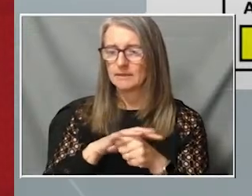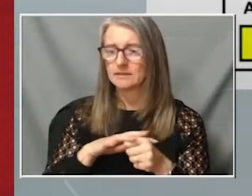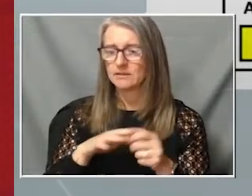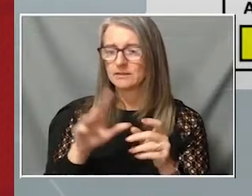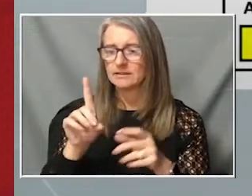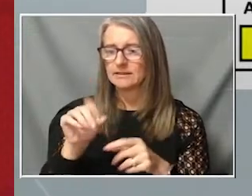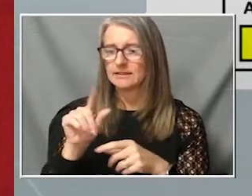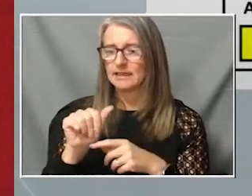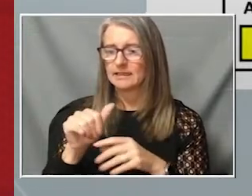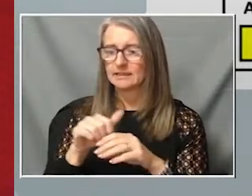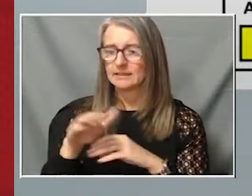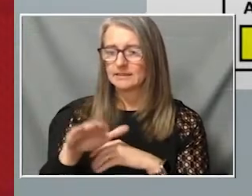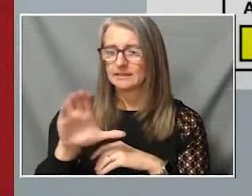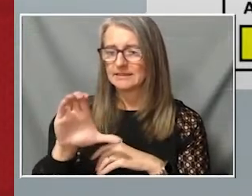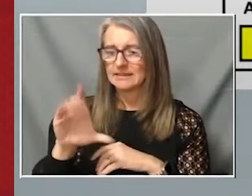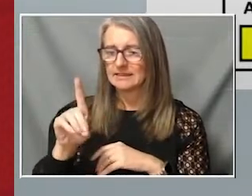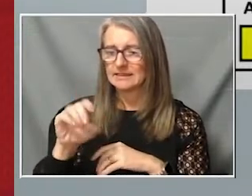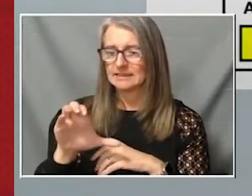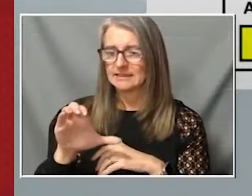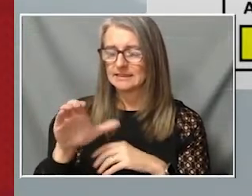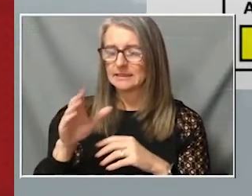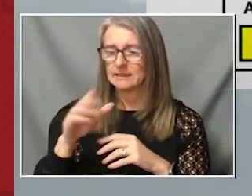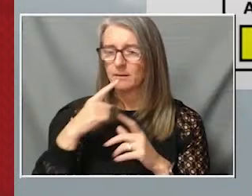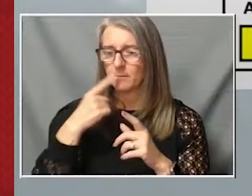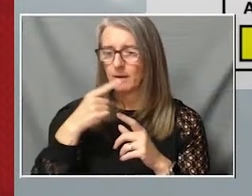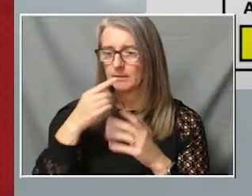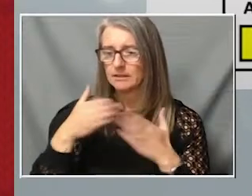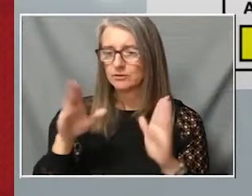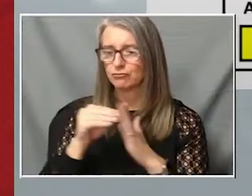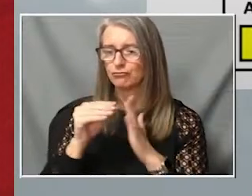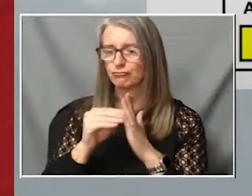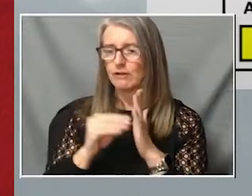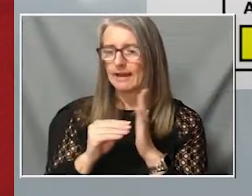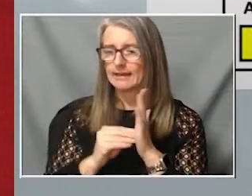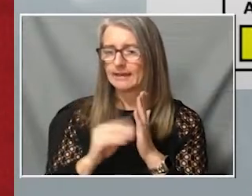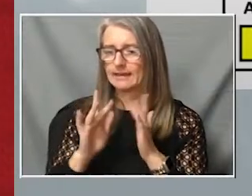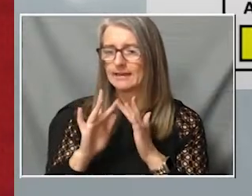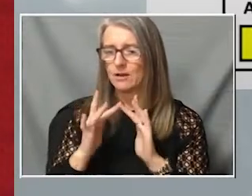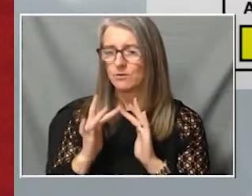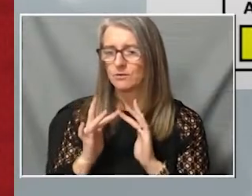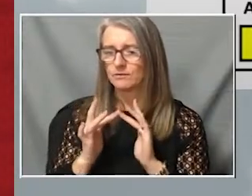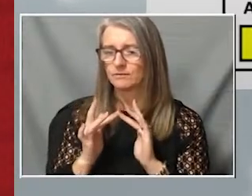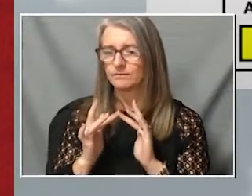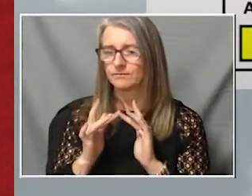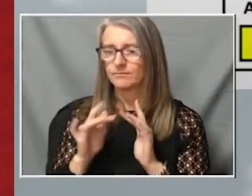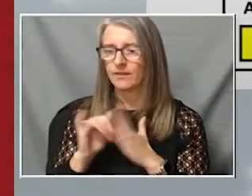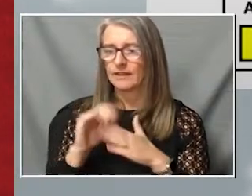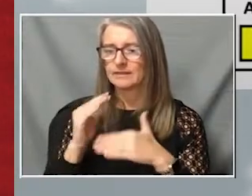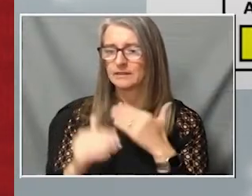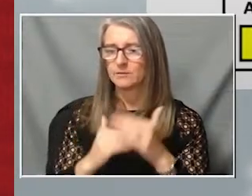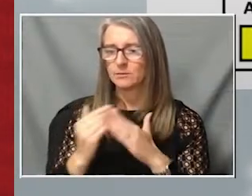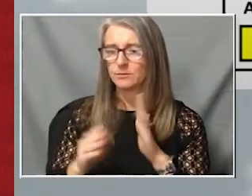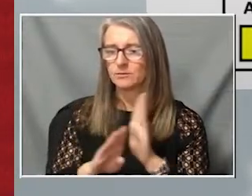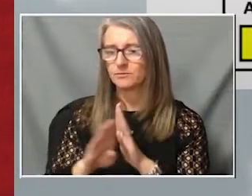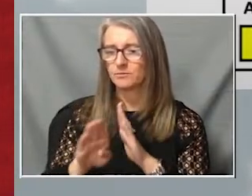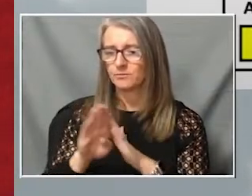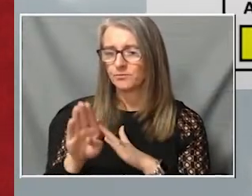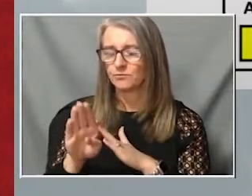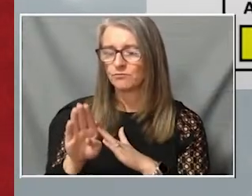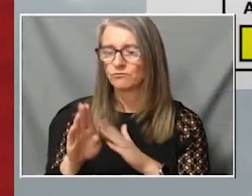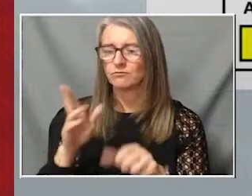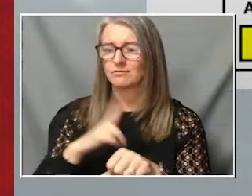submitted to the CDC's Environmental Public Health Tracking Network, which is in the process of developing